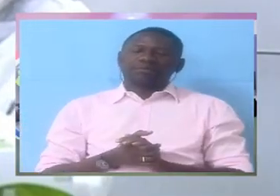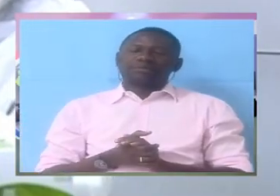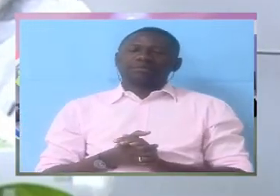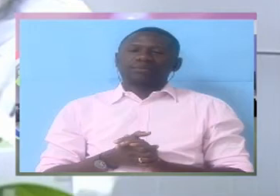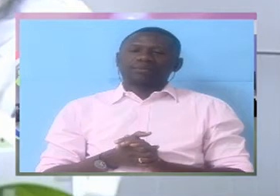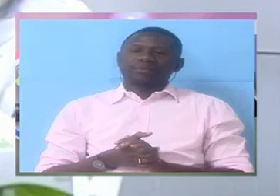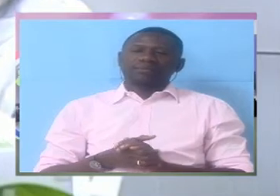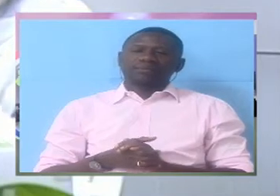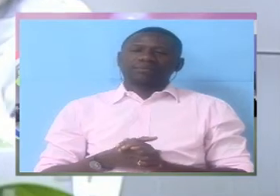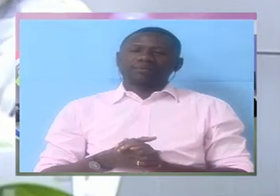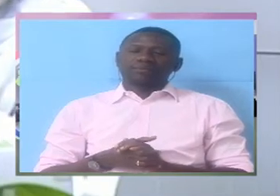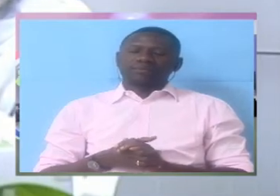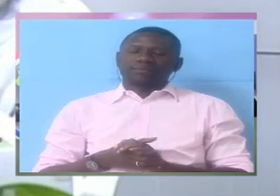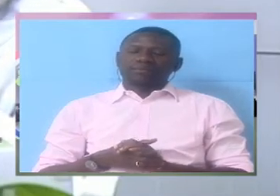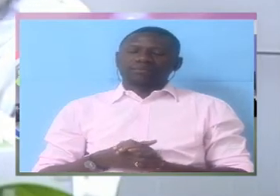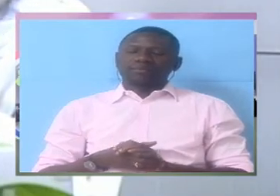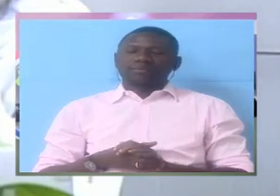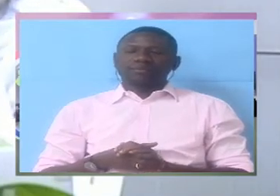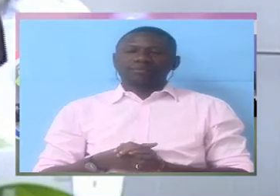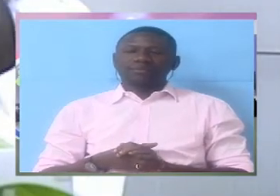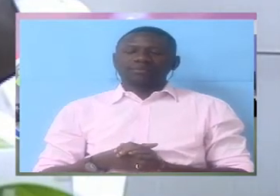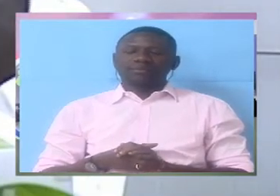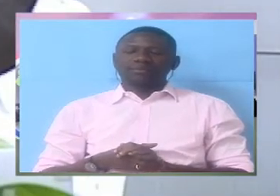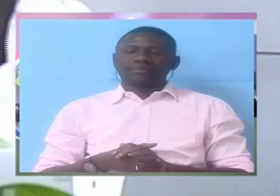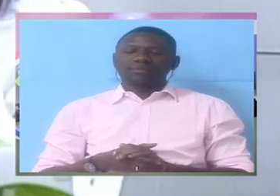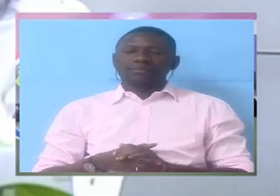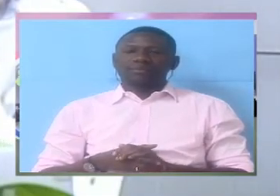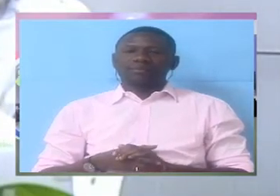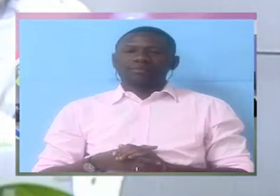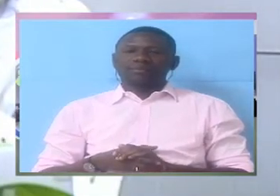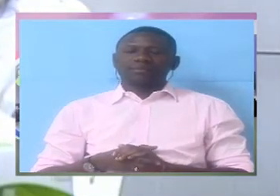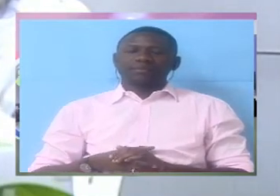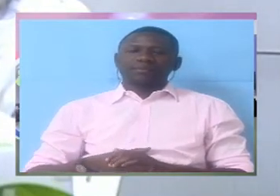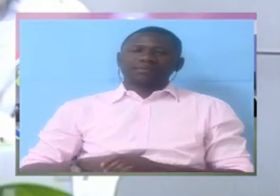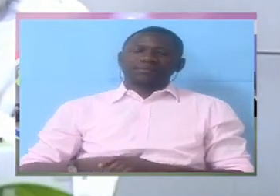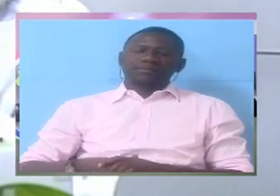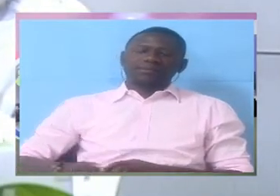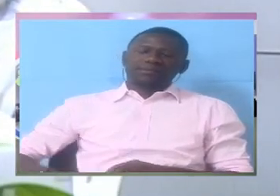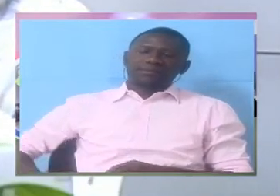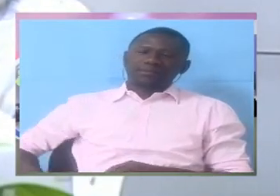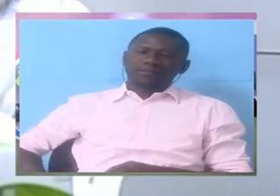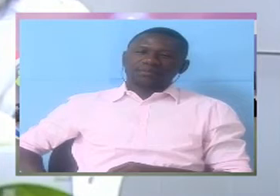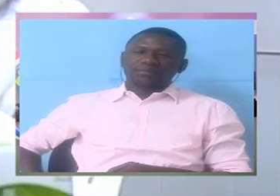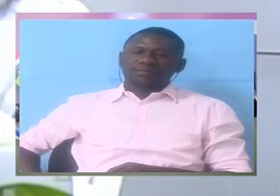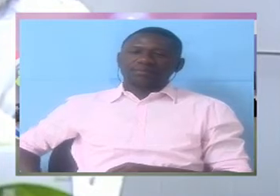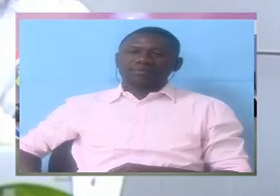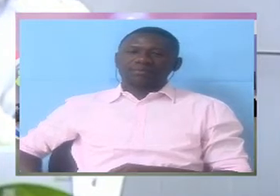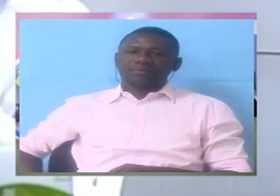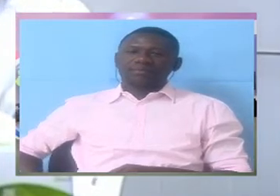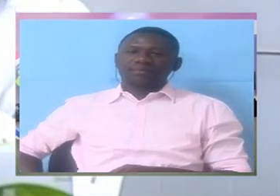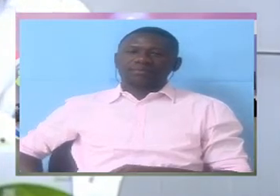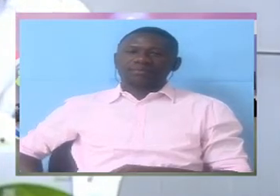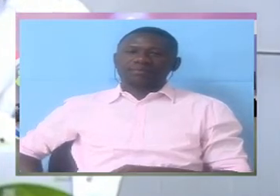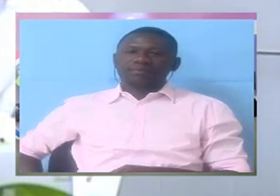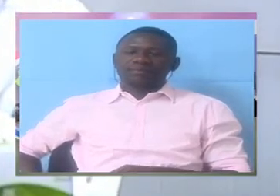kanun tellem PPP kanun tellem ye muta ye sindid la kle ye tajire ya sangola men ko kaf me ba ko